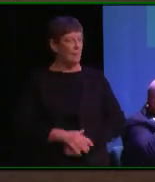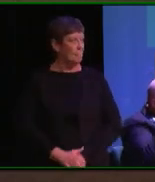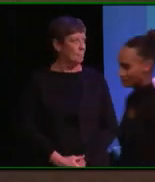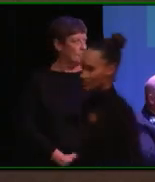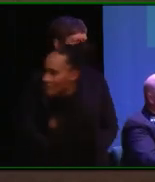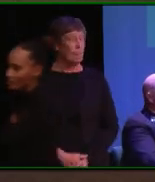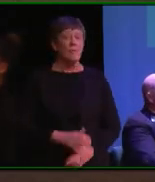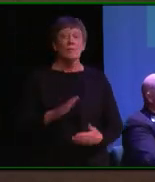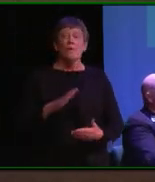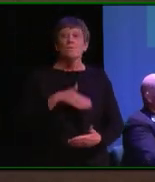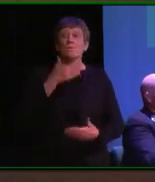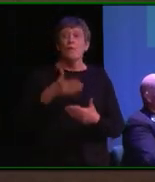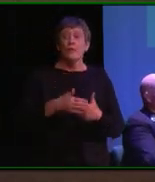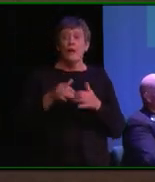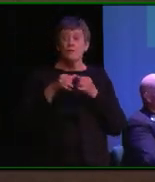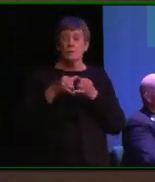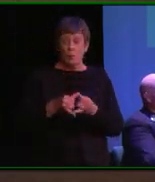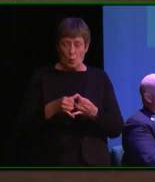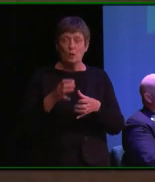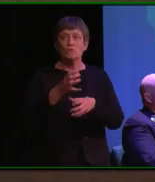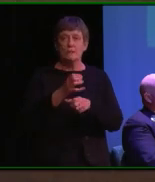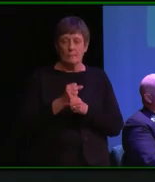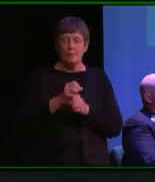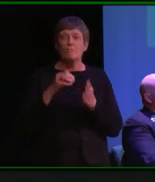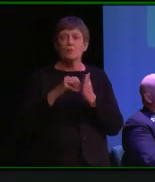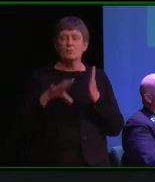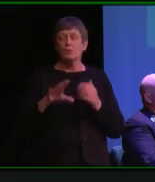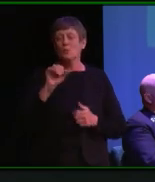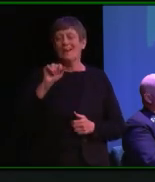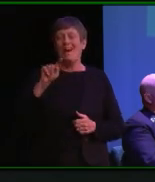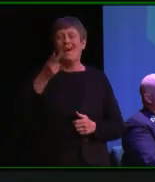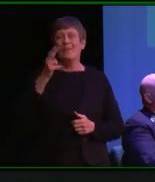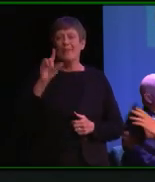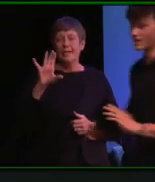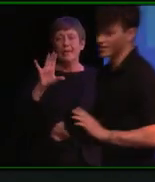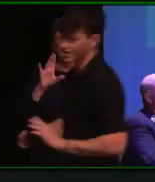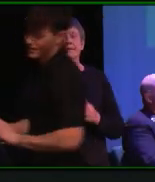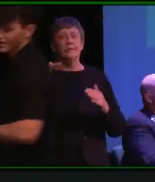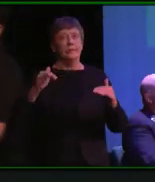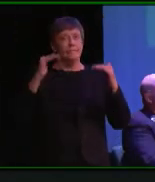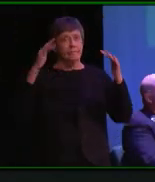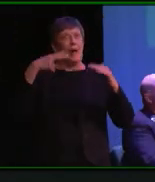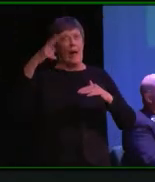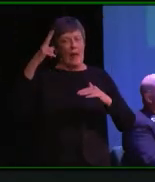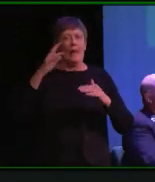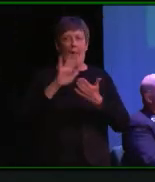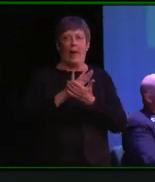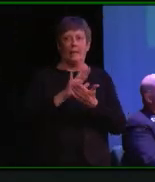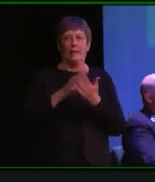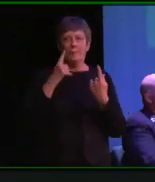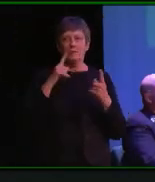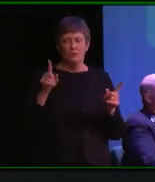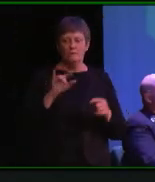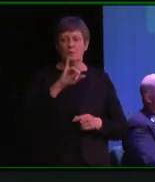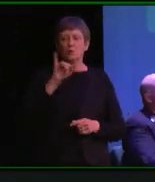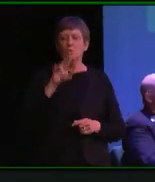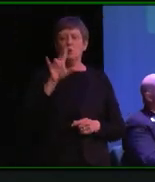So for the next award is the recipient for the Student Athlete High Academic Achievement Award. First is Jillian